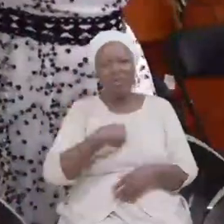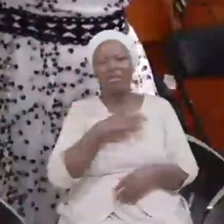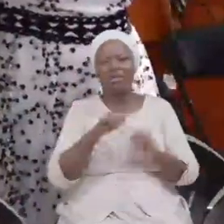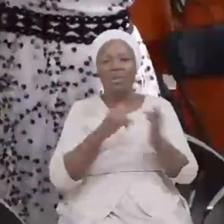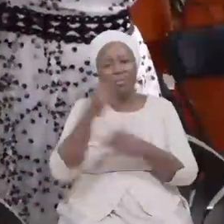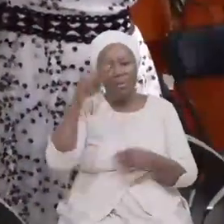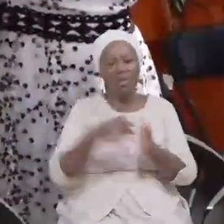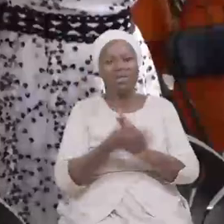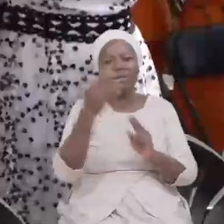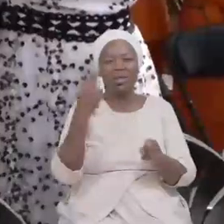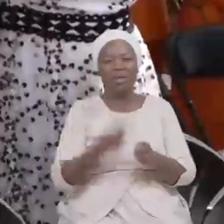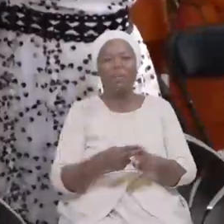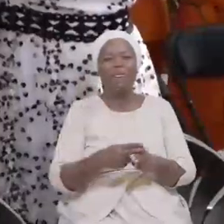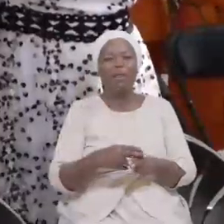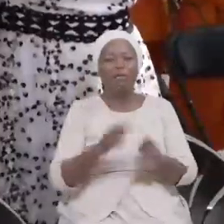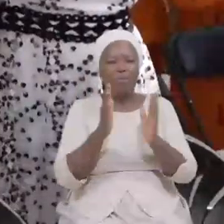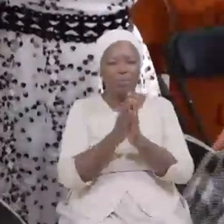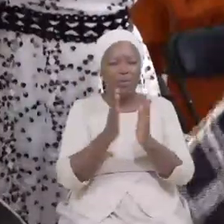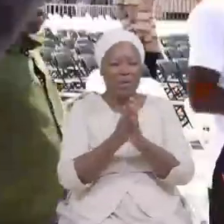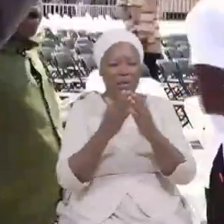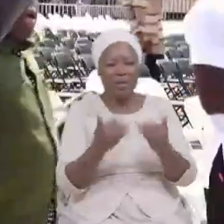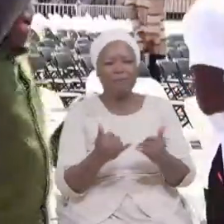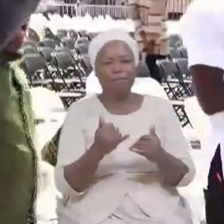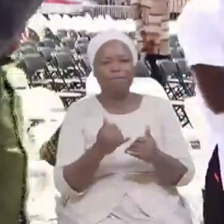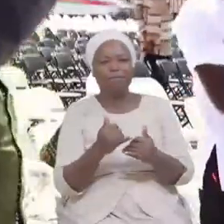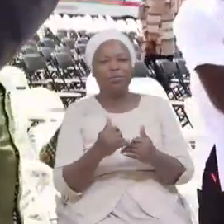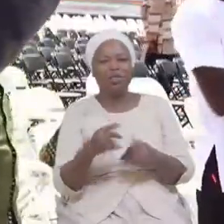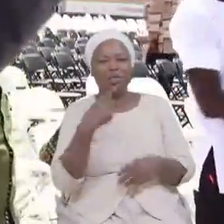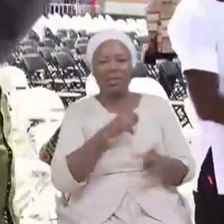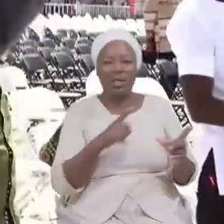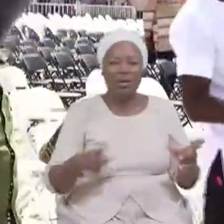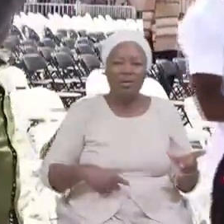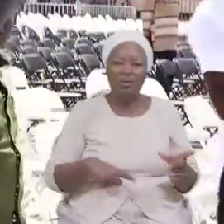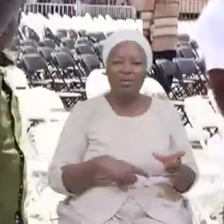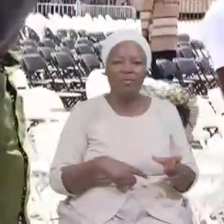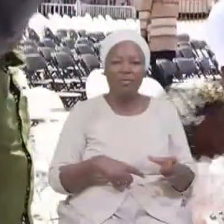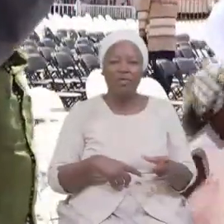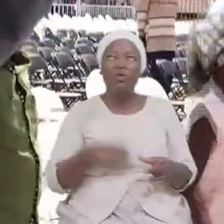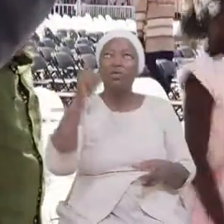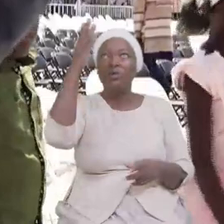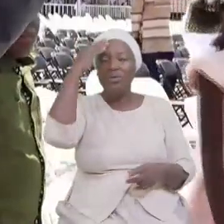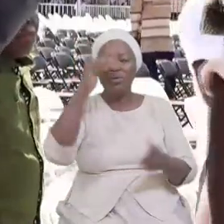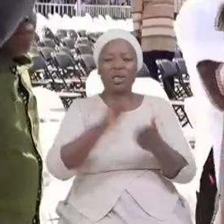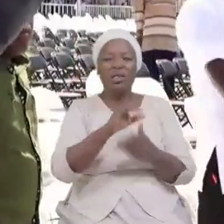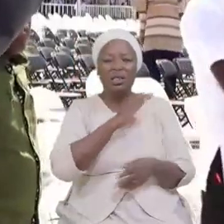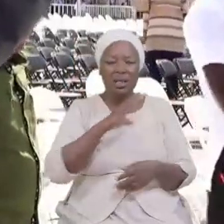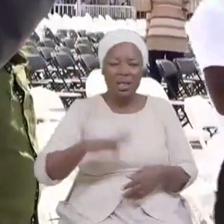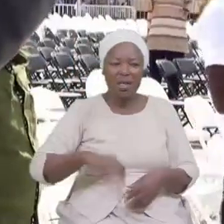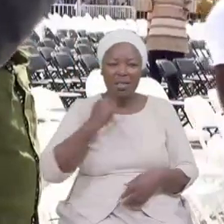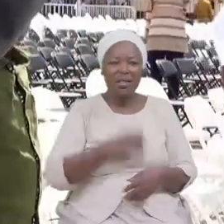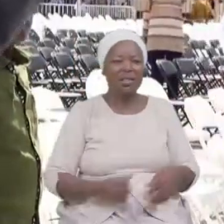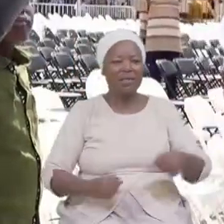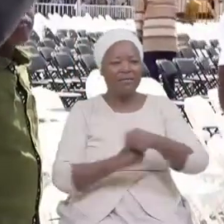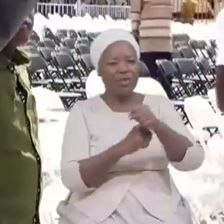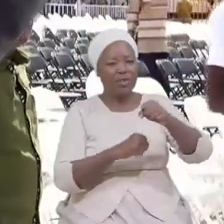Open your mouth and talk to the Lord in prayer and tell the Lord, you know that Christ is the cornerstone.